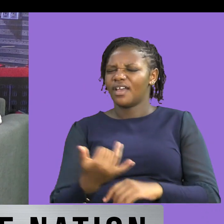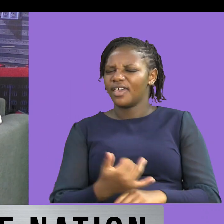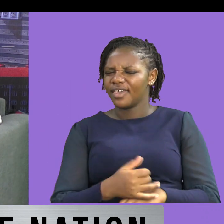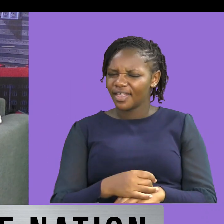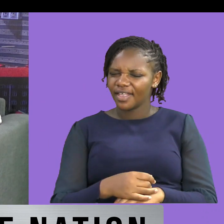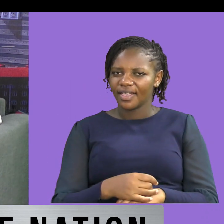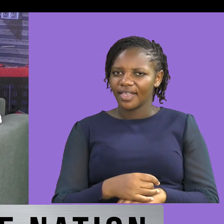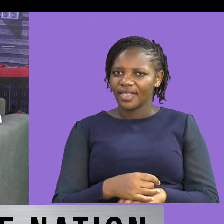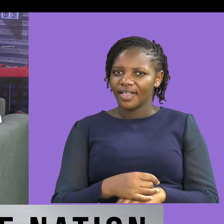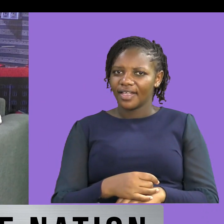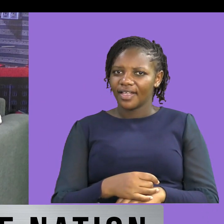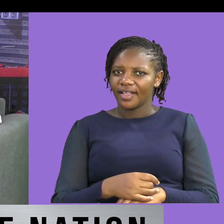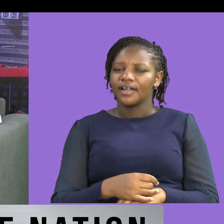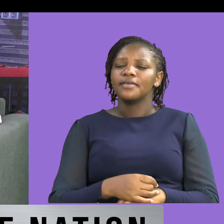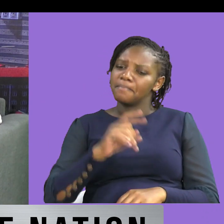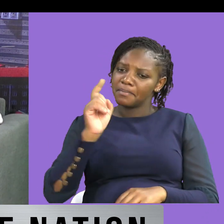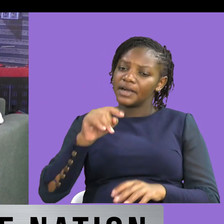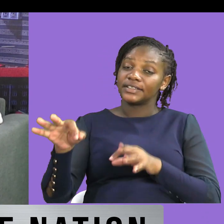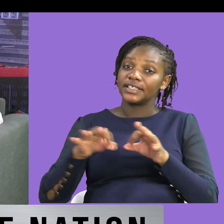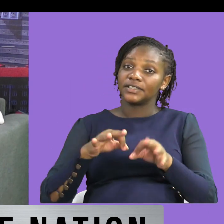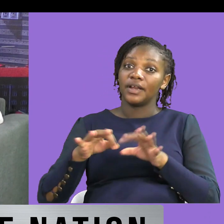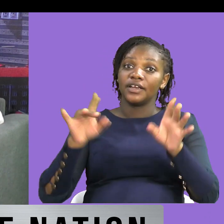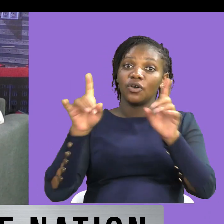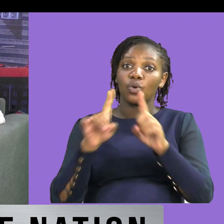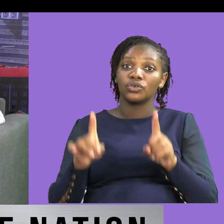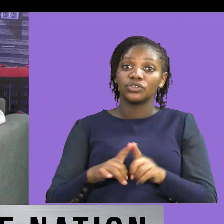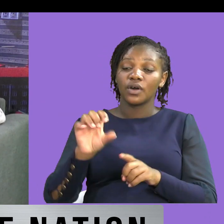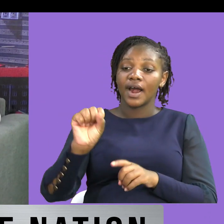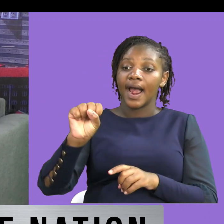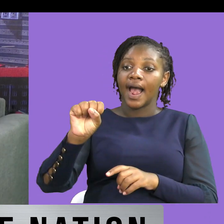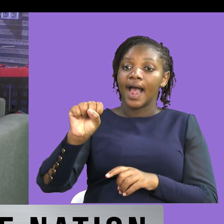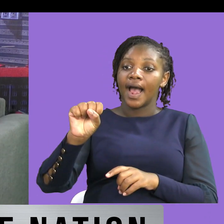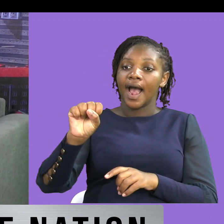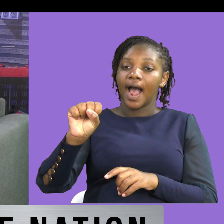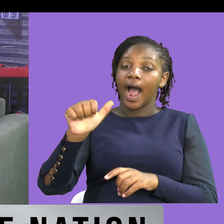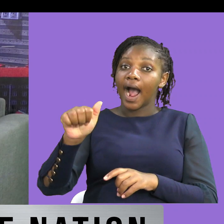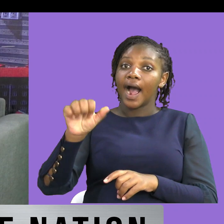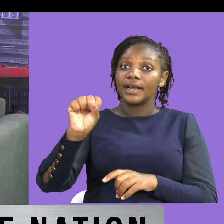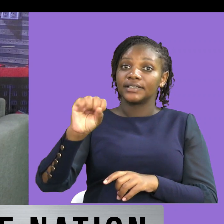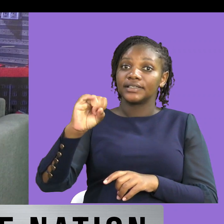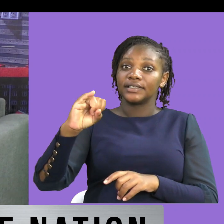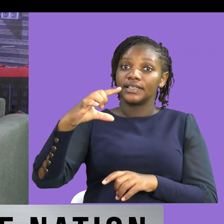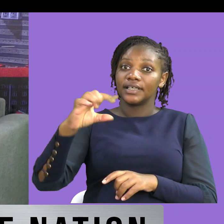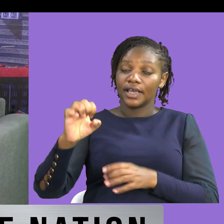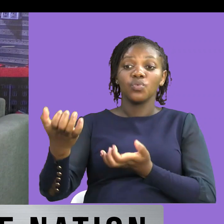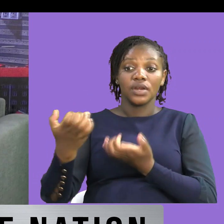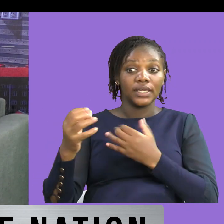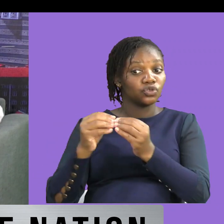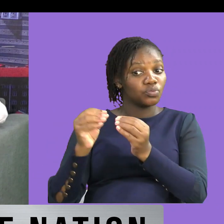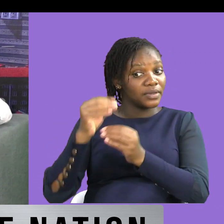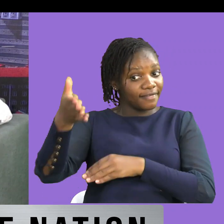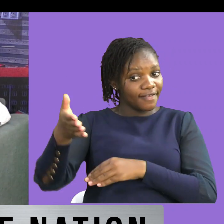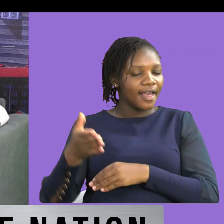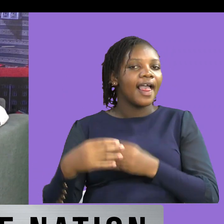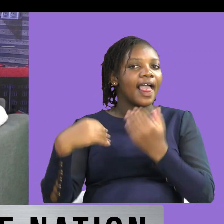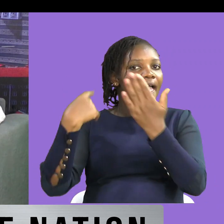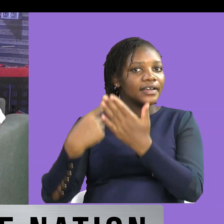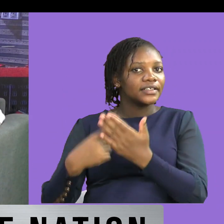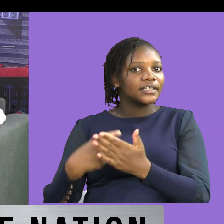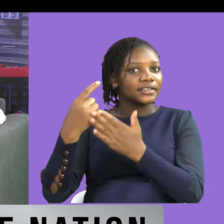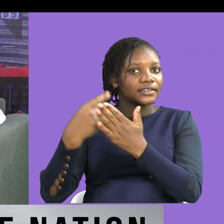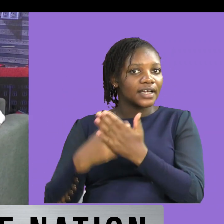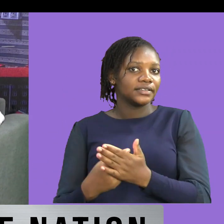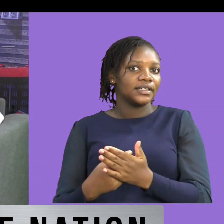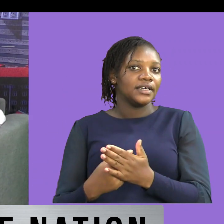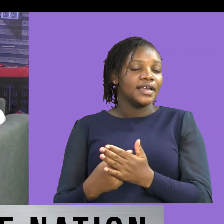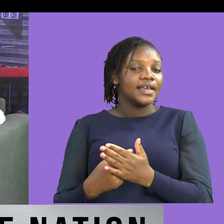explain. And people like Asige, we need to sit down, Jonah, and discuss things that she could do. We have 4 years to go before